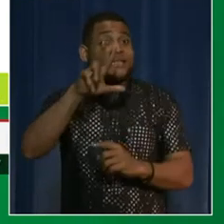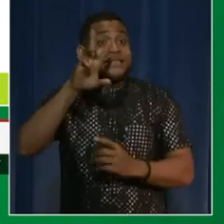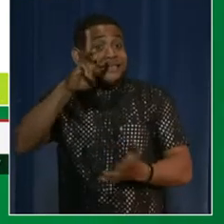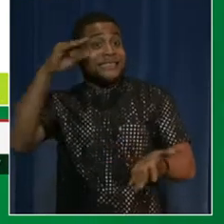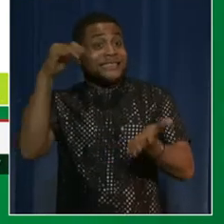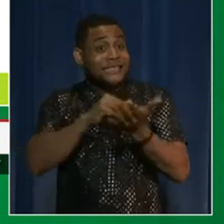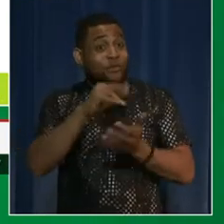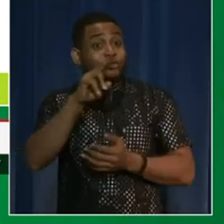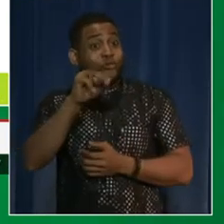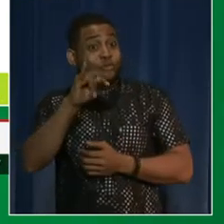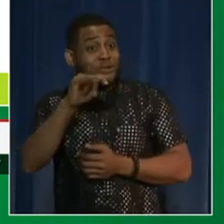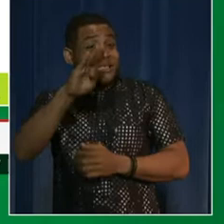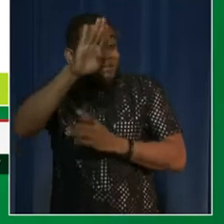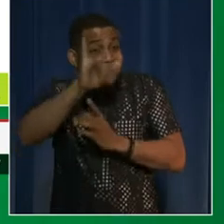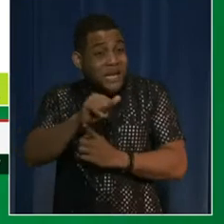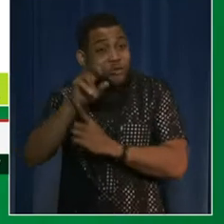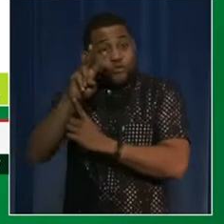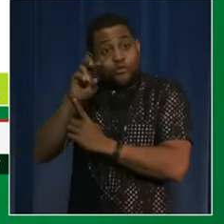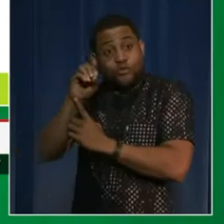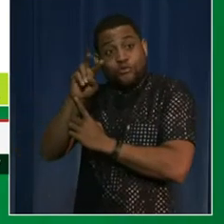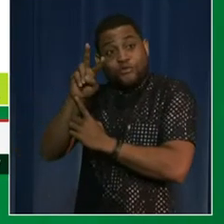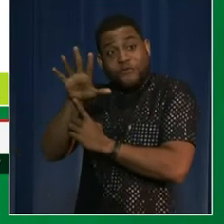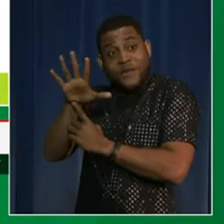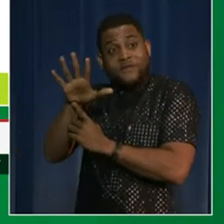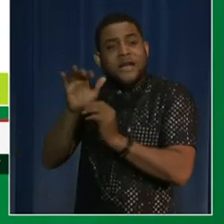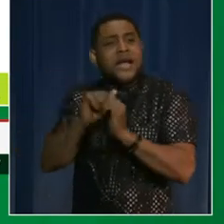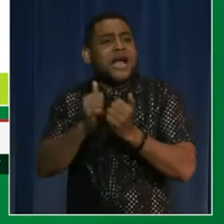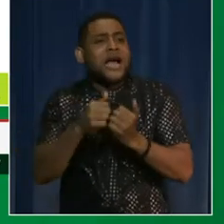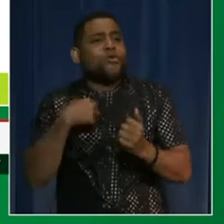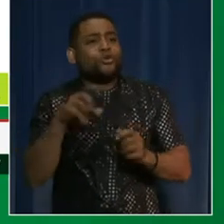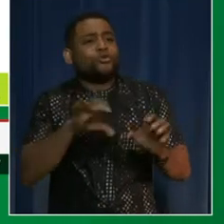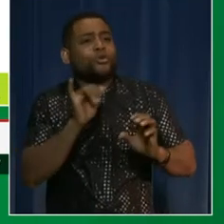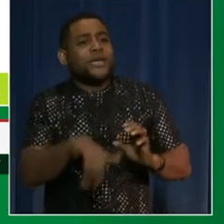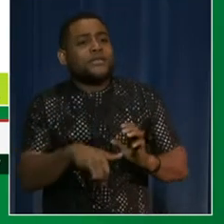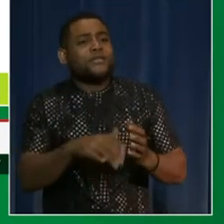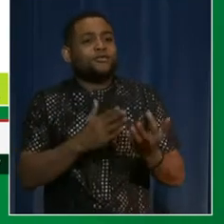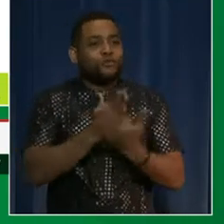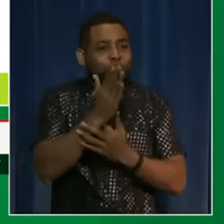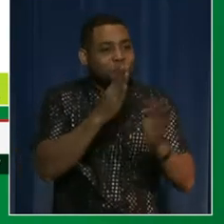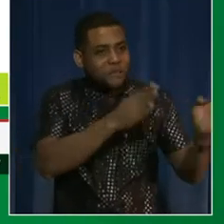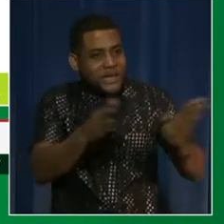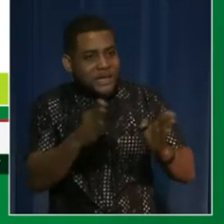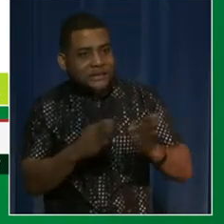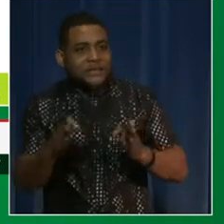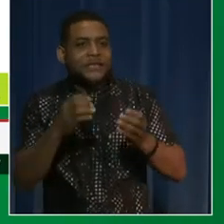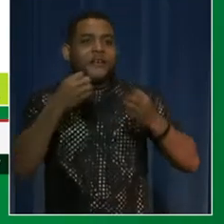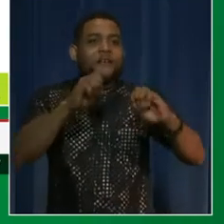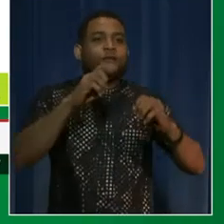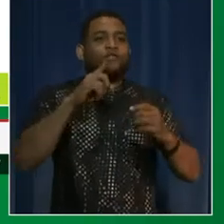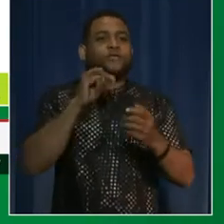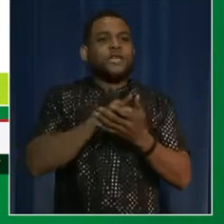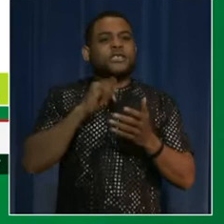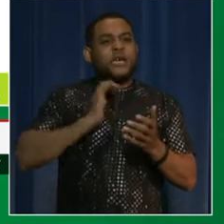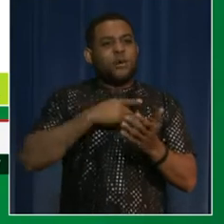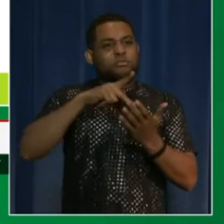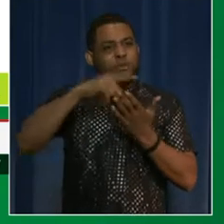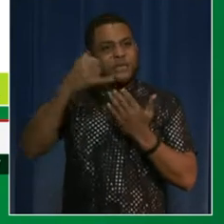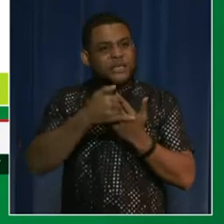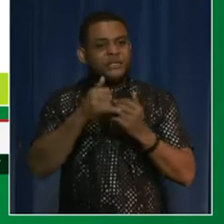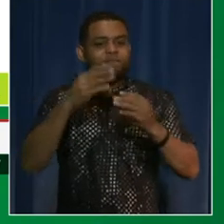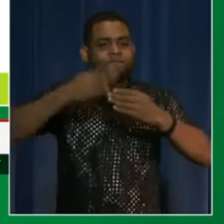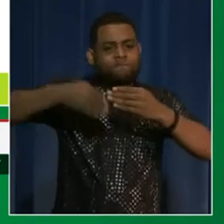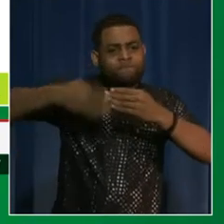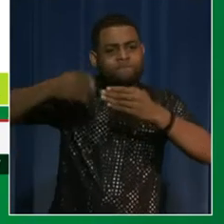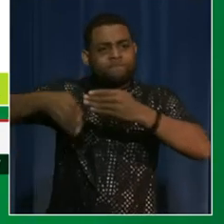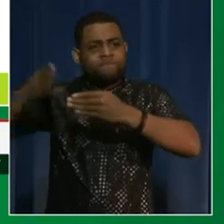2025. And we do that through our community planning efforts and our zoning efforts and special initiatives as well. And so our goal